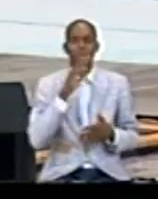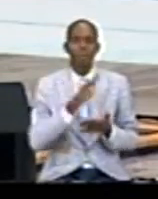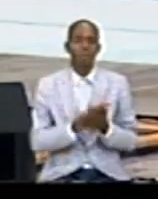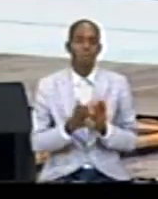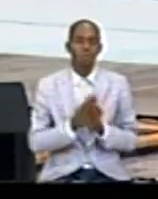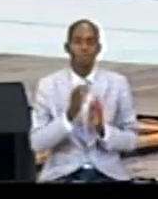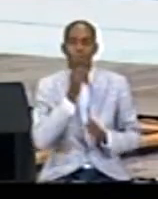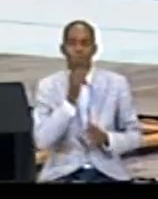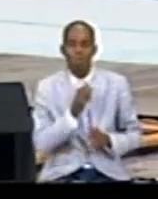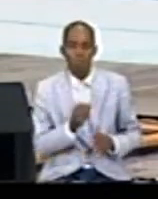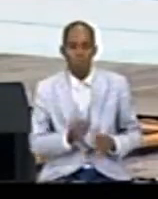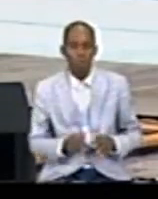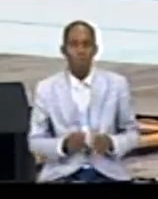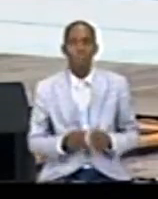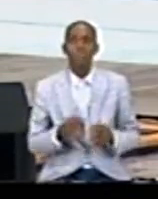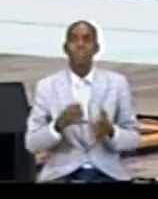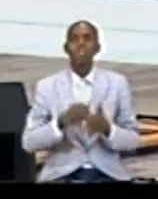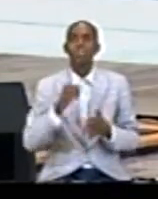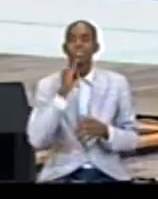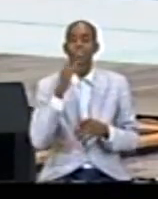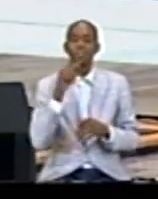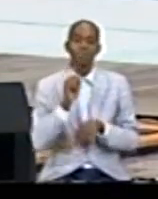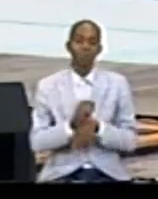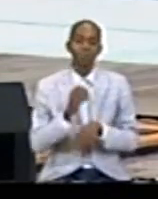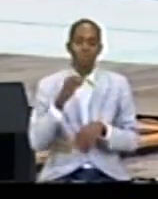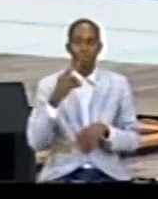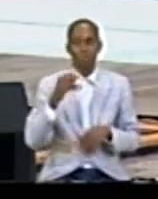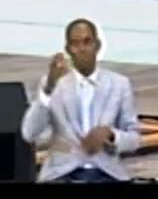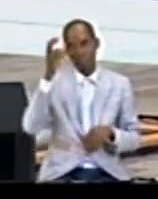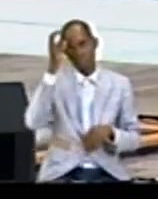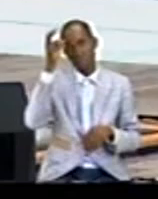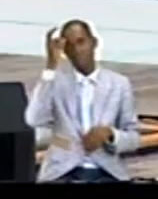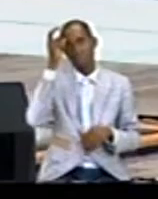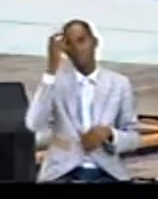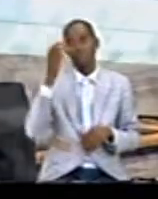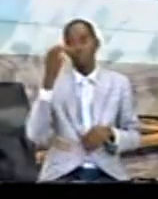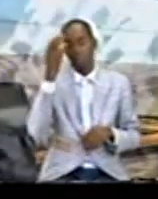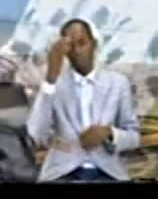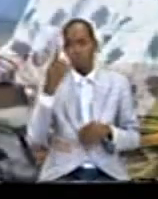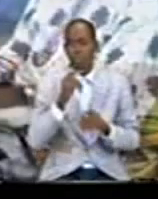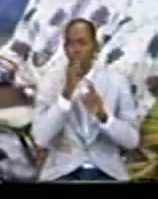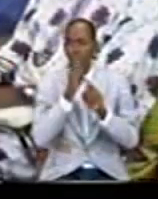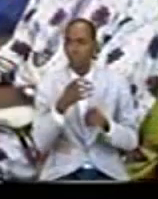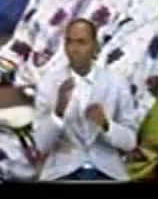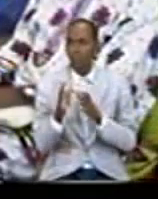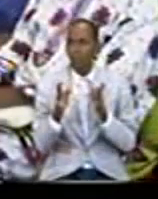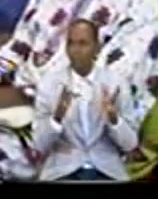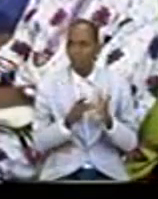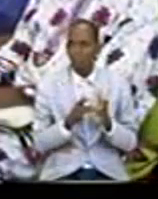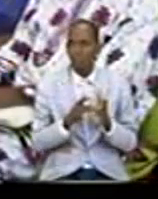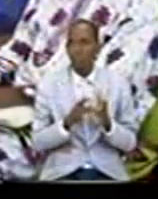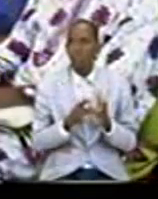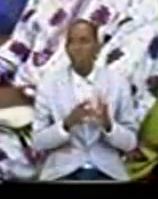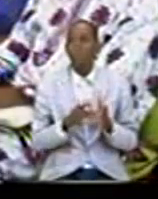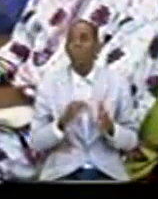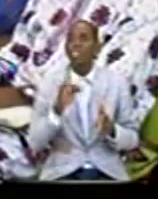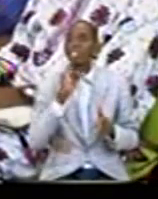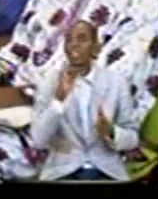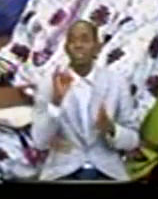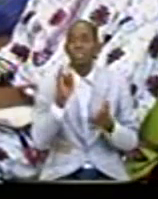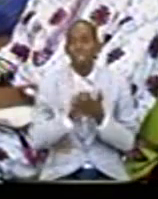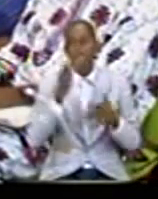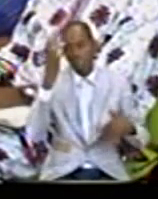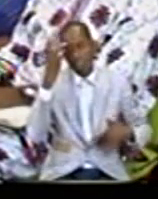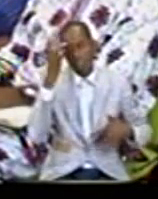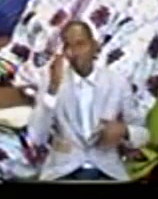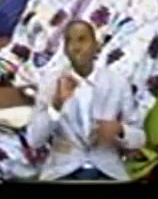we're getting older, is the work of the devil. Is that the gift of Jesus? I said, is that the gift of